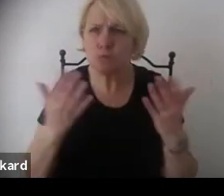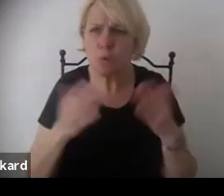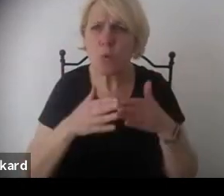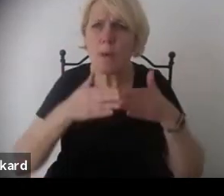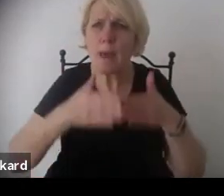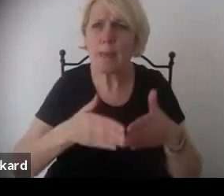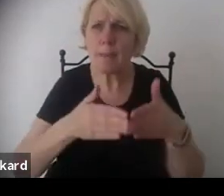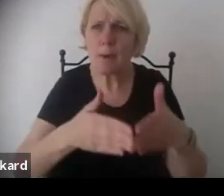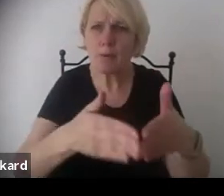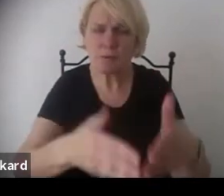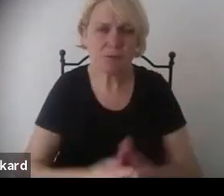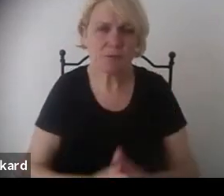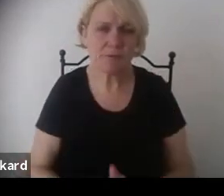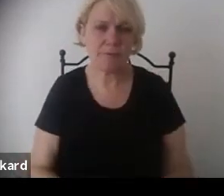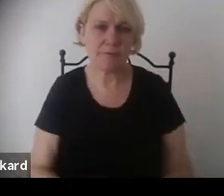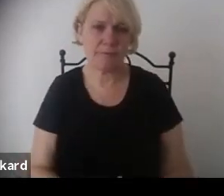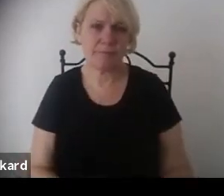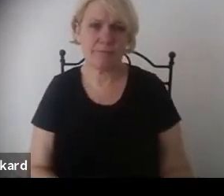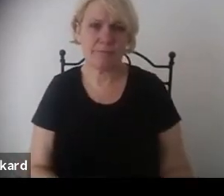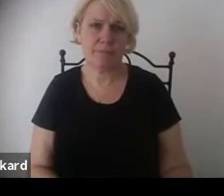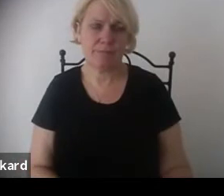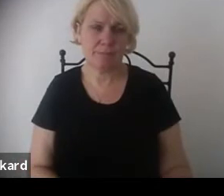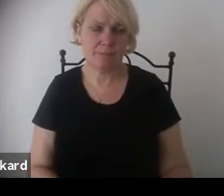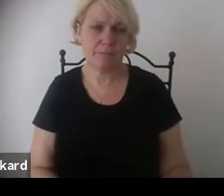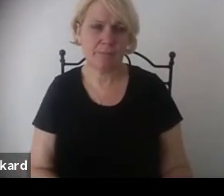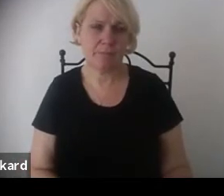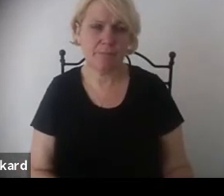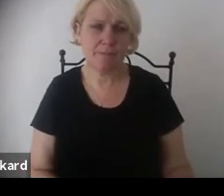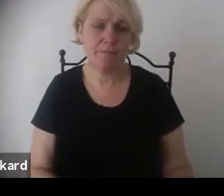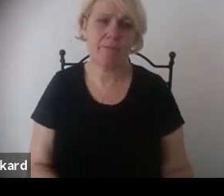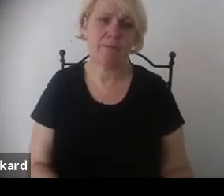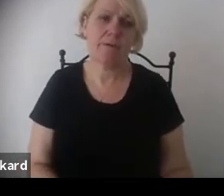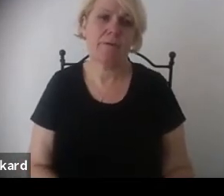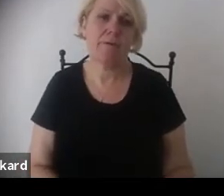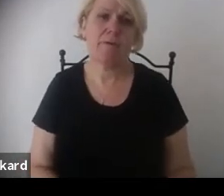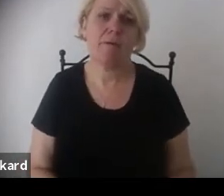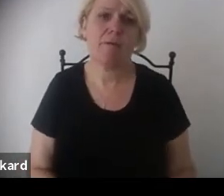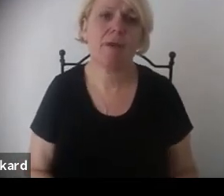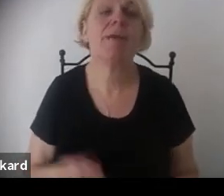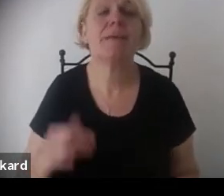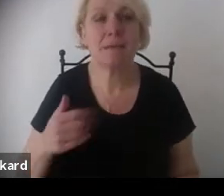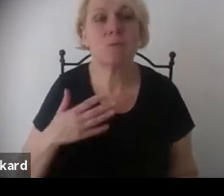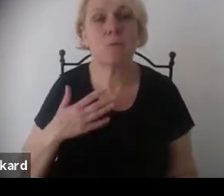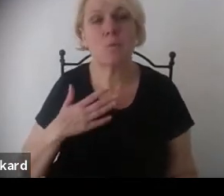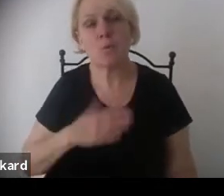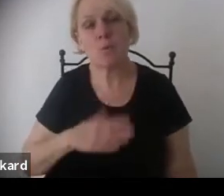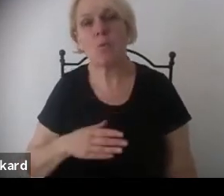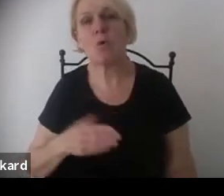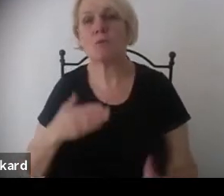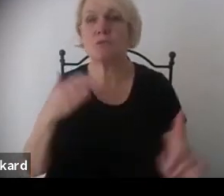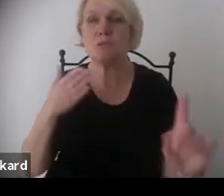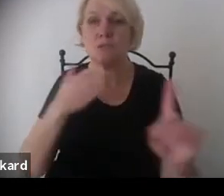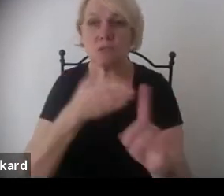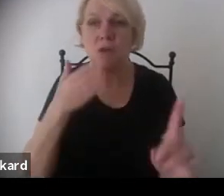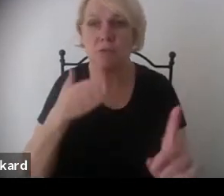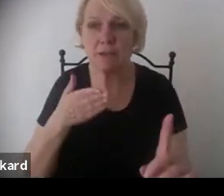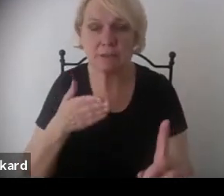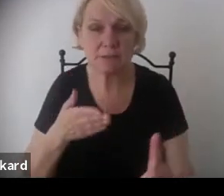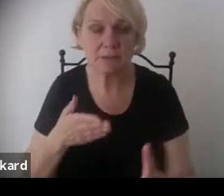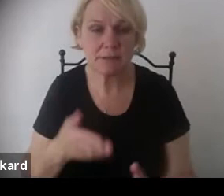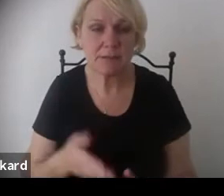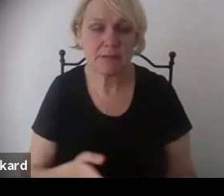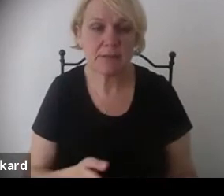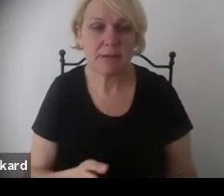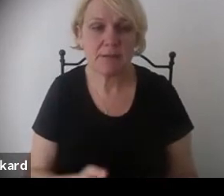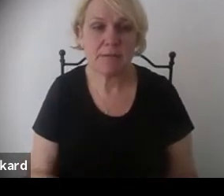Yes, I mean, we do want people to access services directly to us. There is, of course, the access